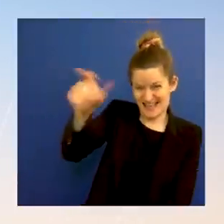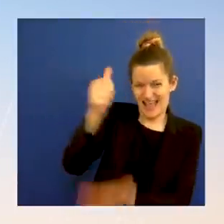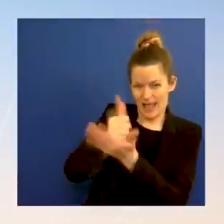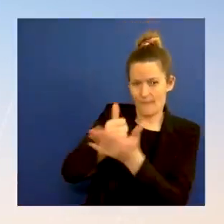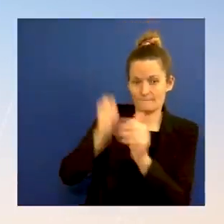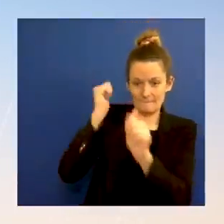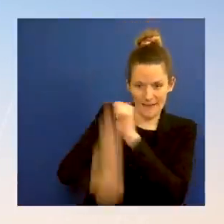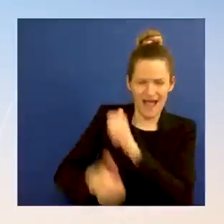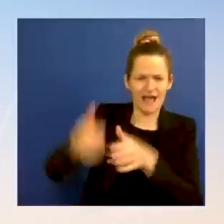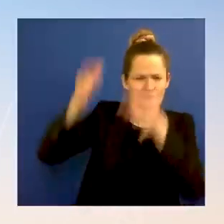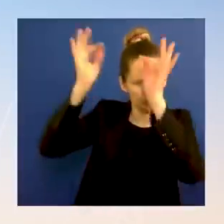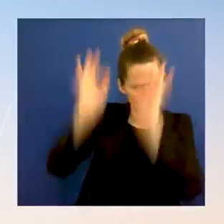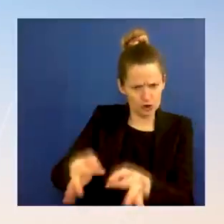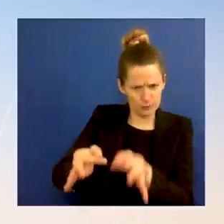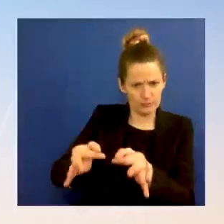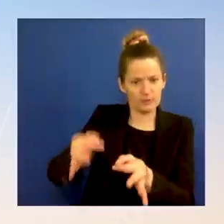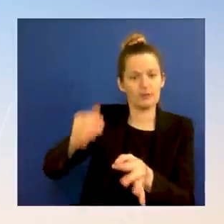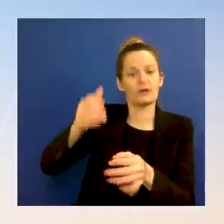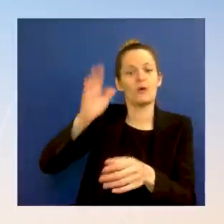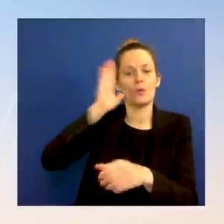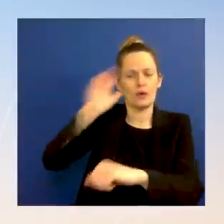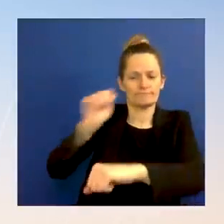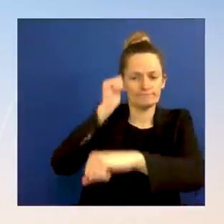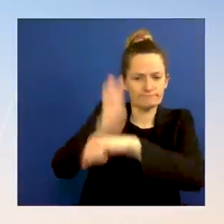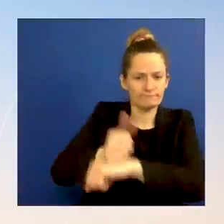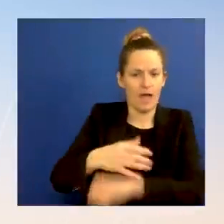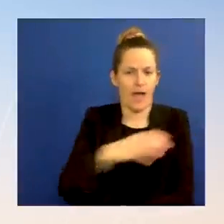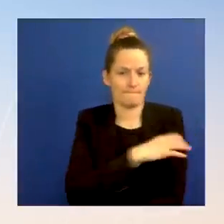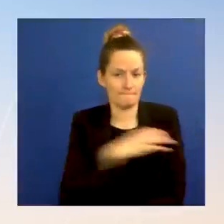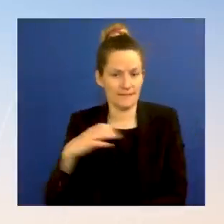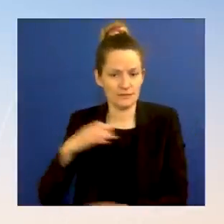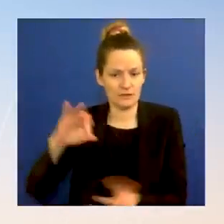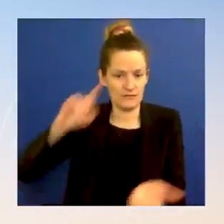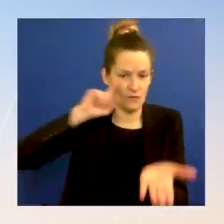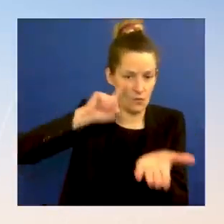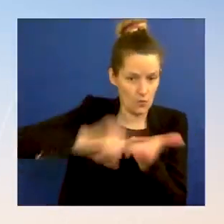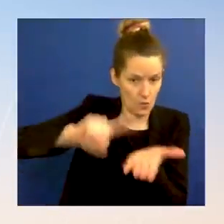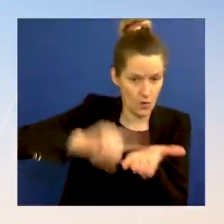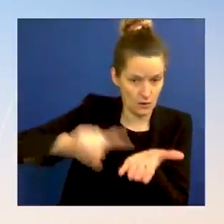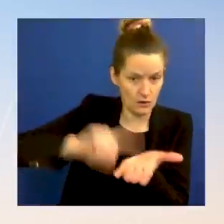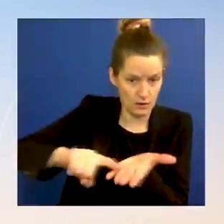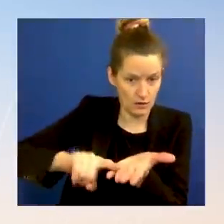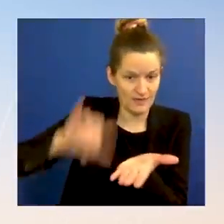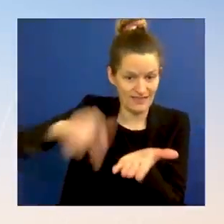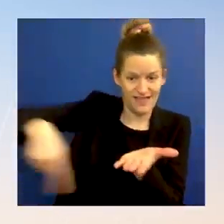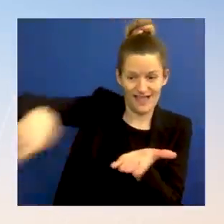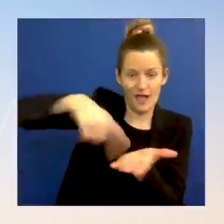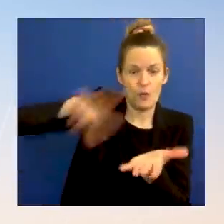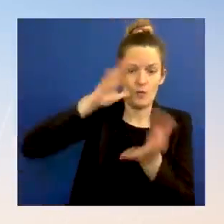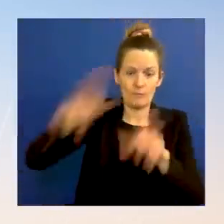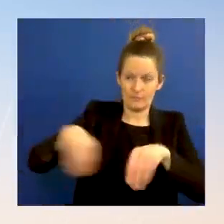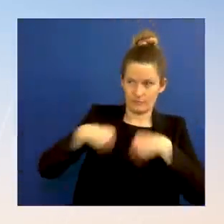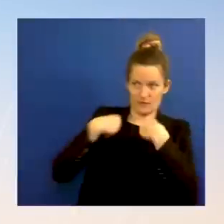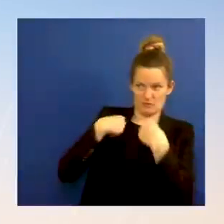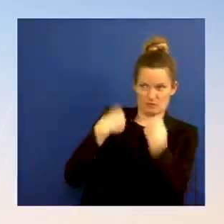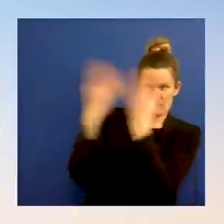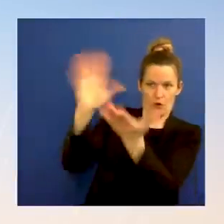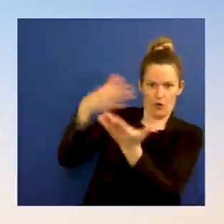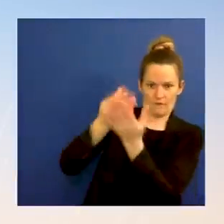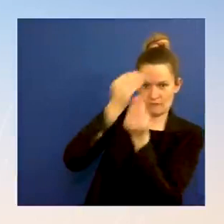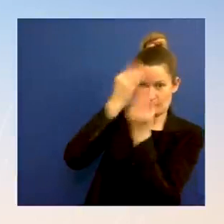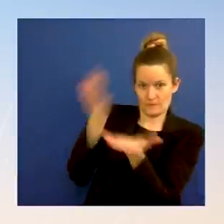would be an entity where we could provide information that could support future investigations and also determine, to your question, I think, accountability